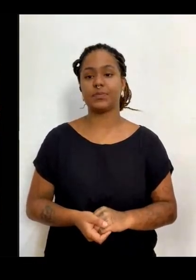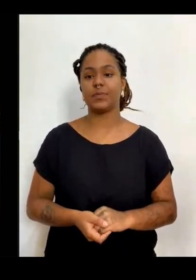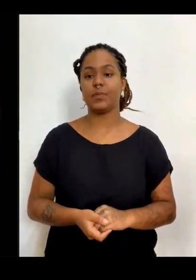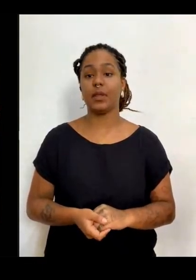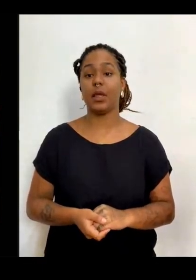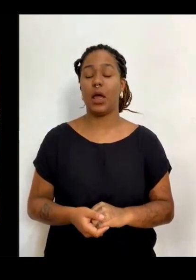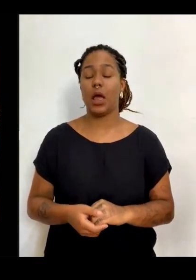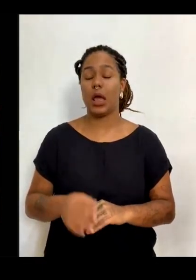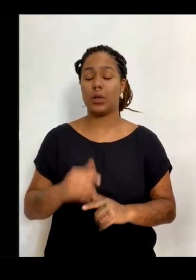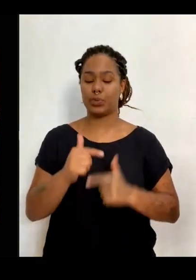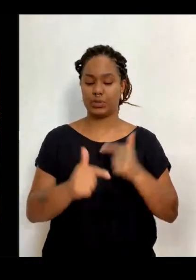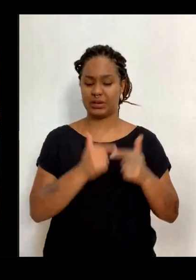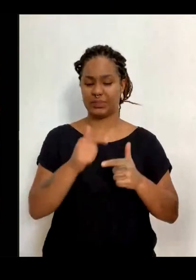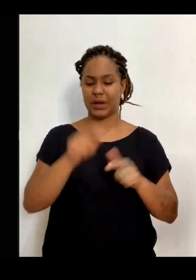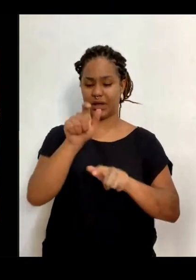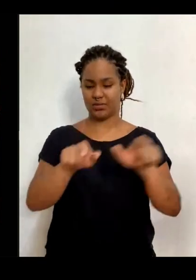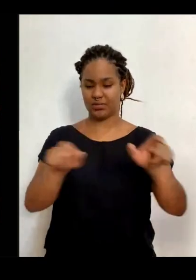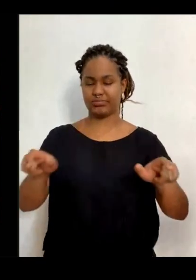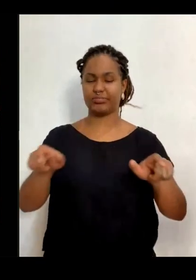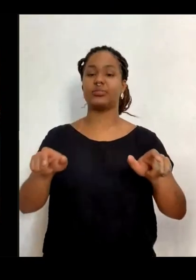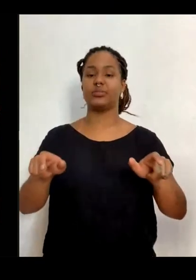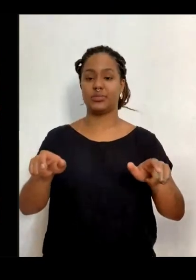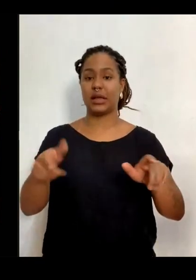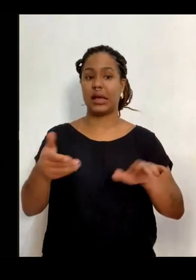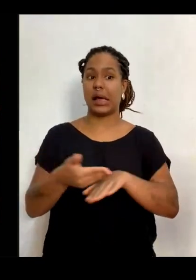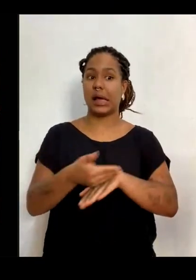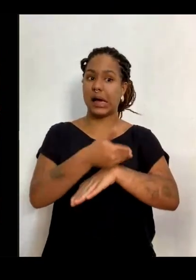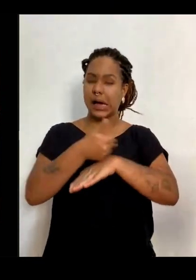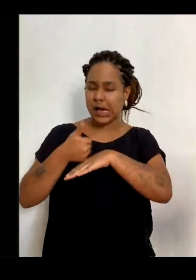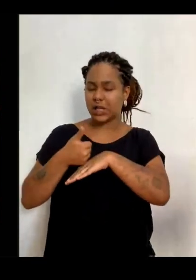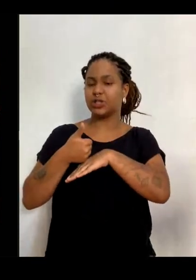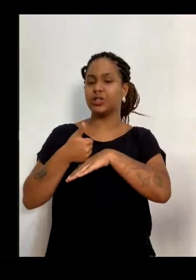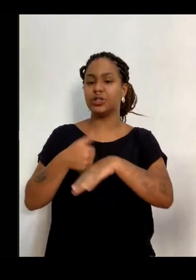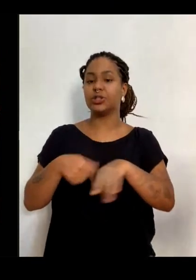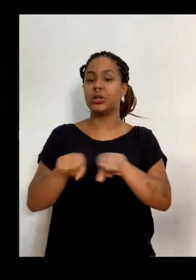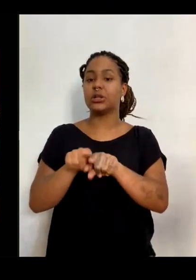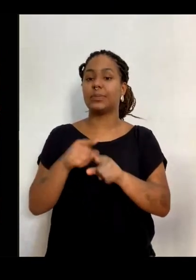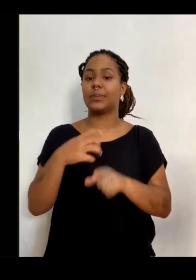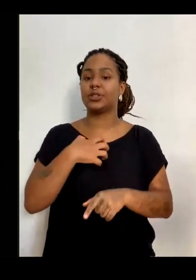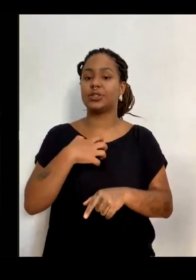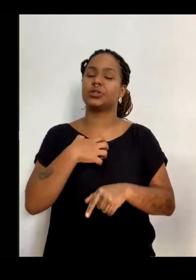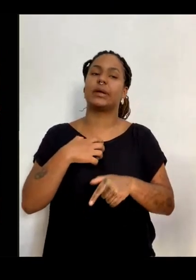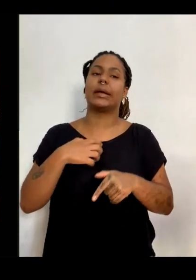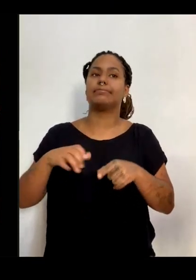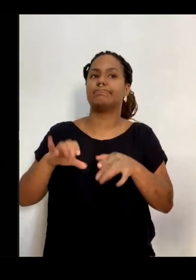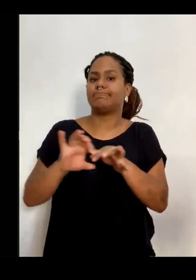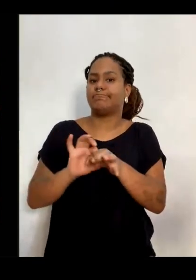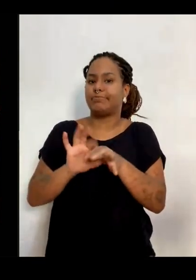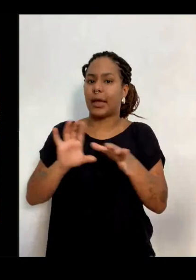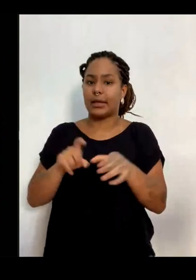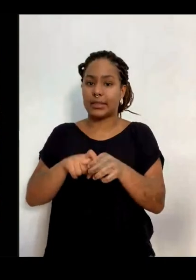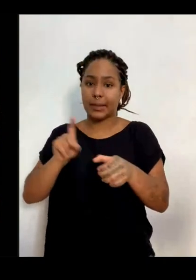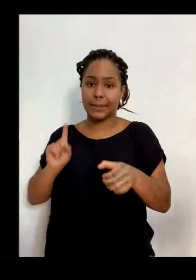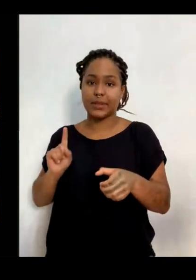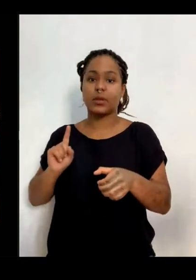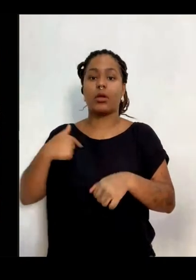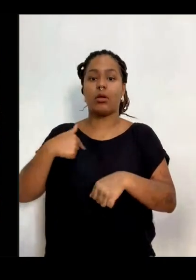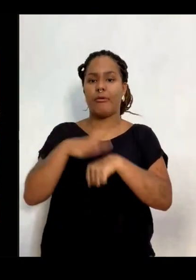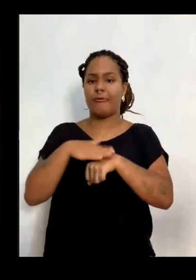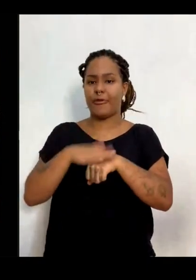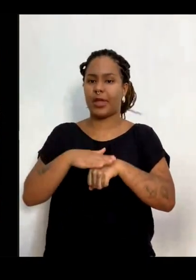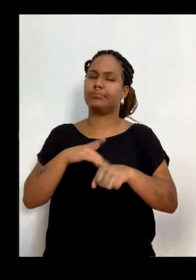of it actually were my protests meager as they were against